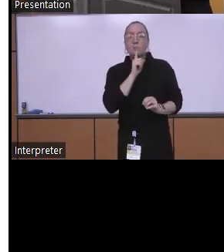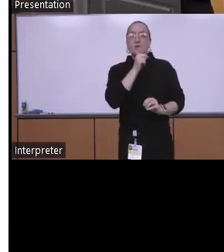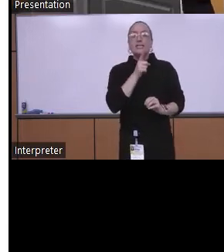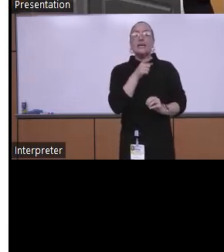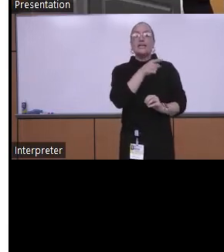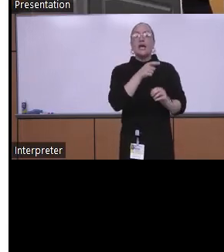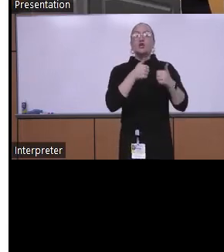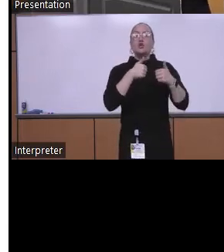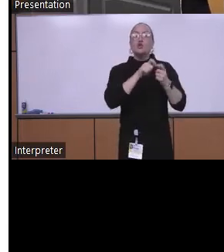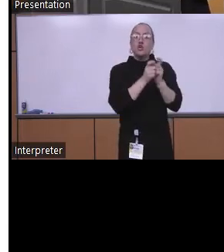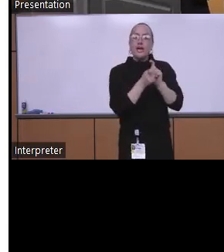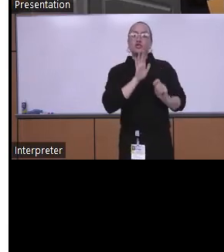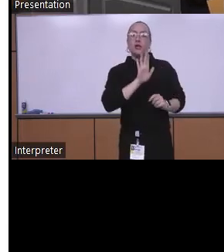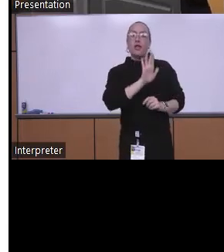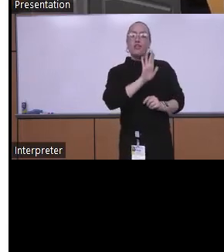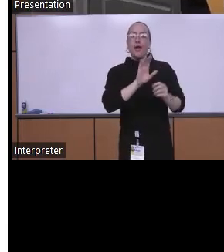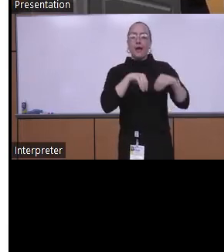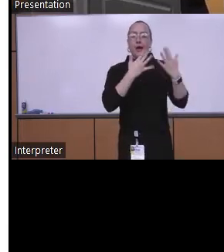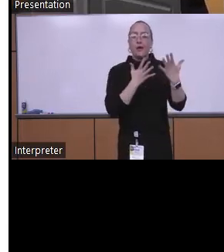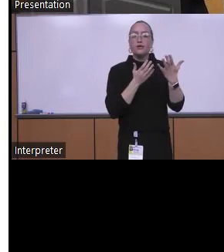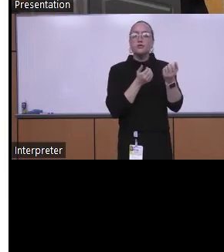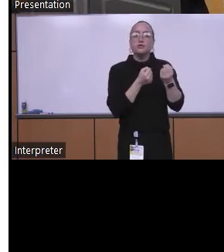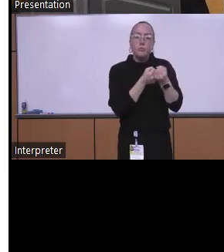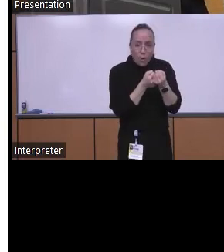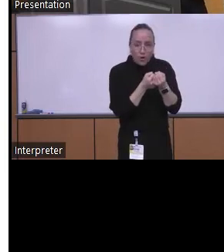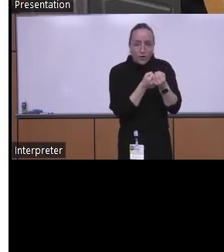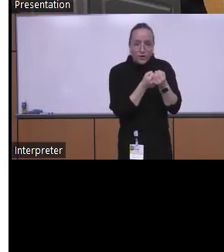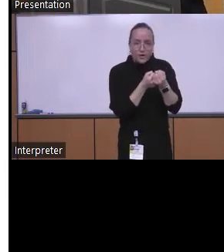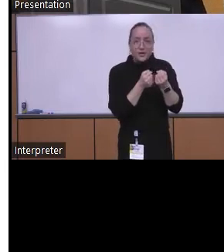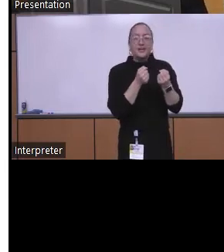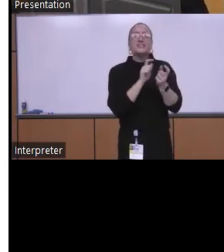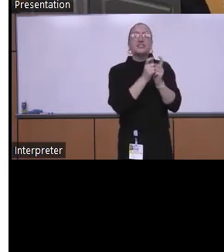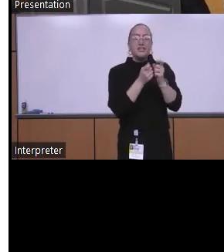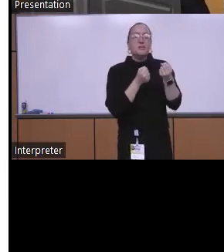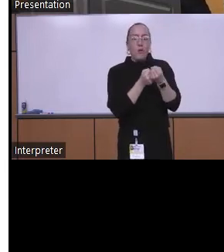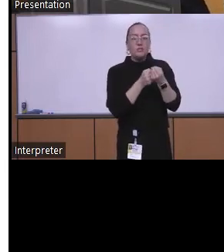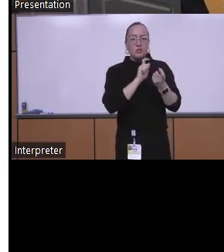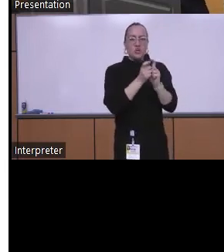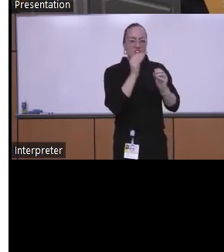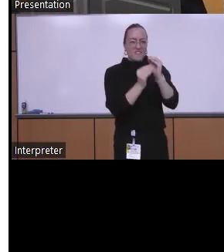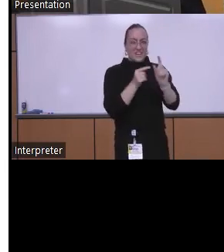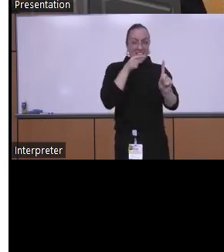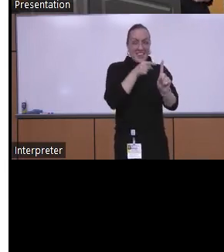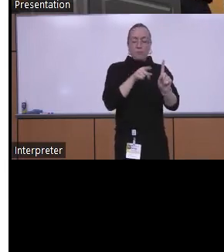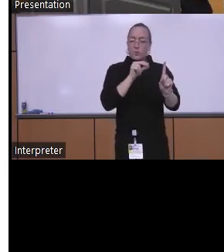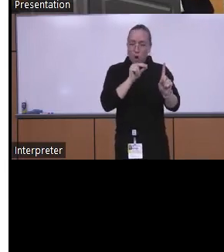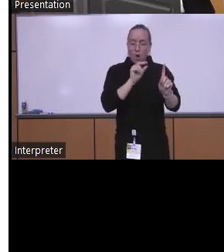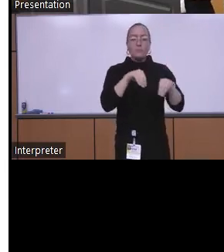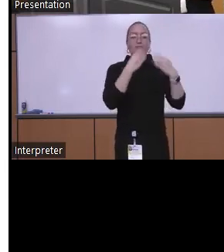respite and housing and basic kind of supports for parents is what actually helps them, rather than trying to change or fix who they